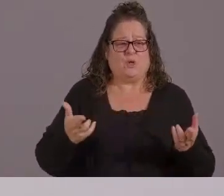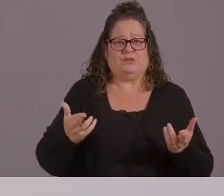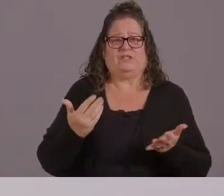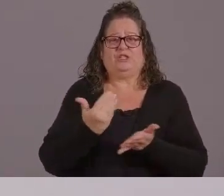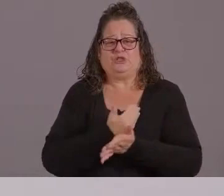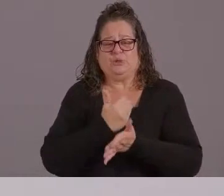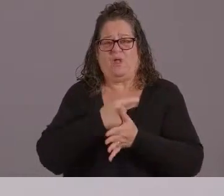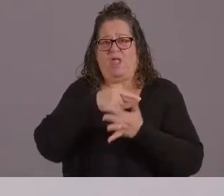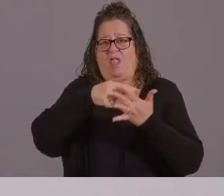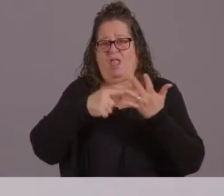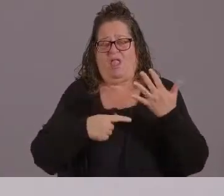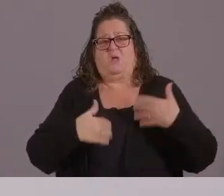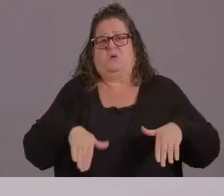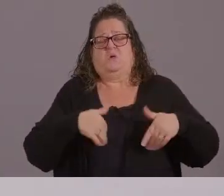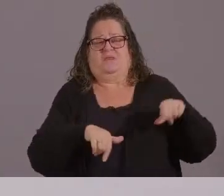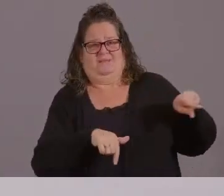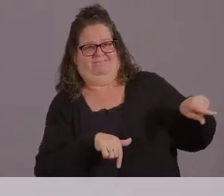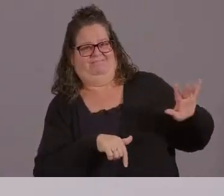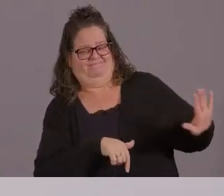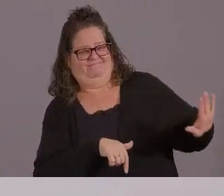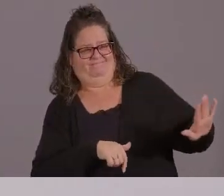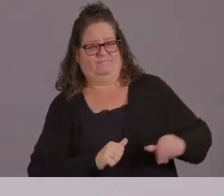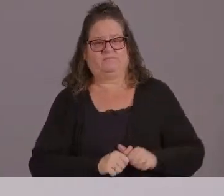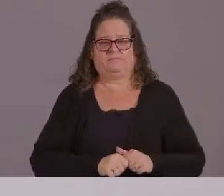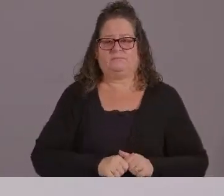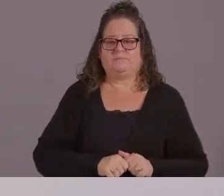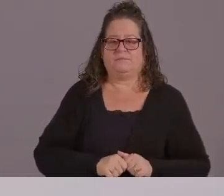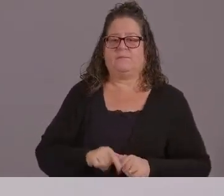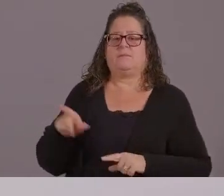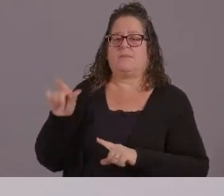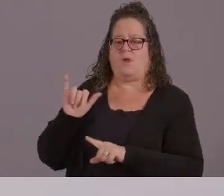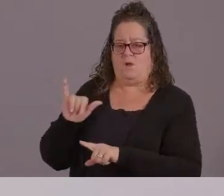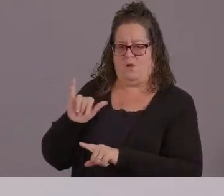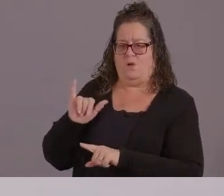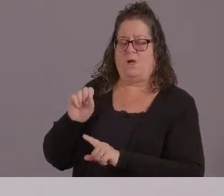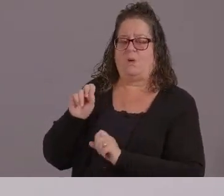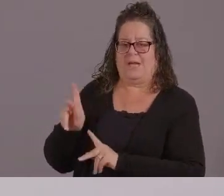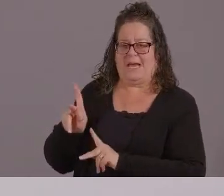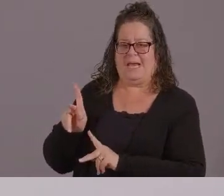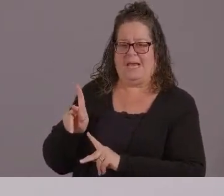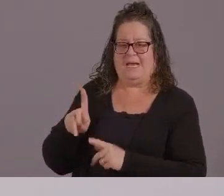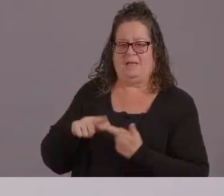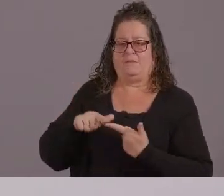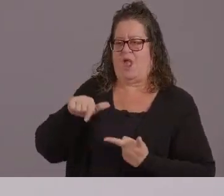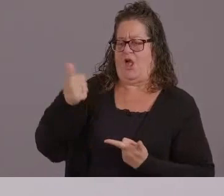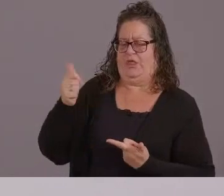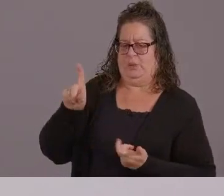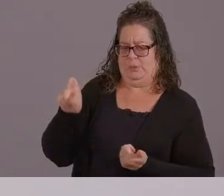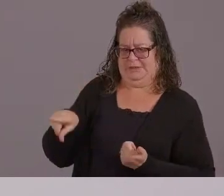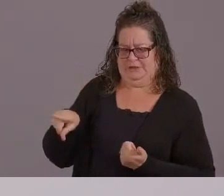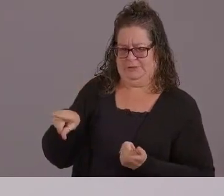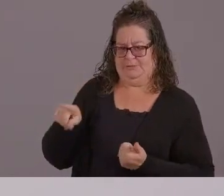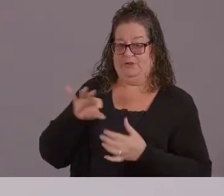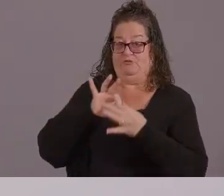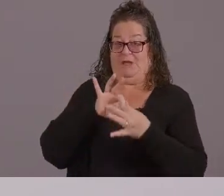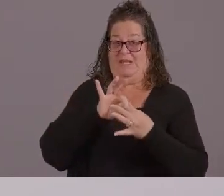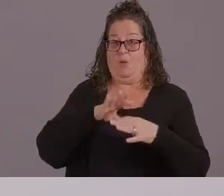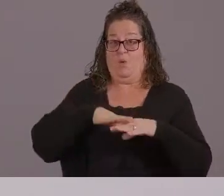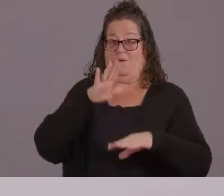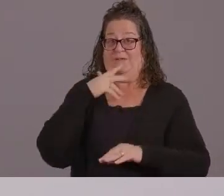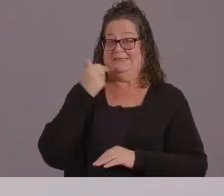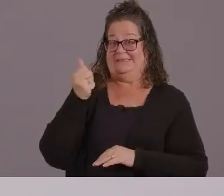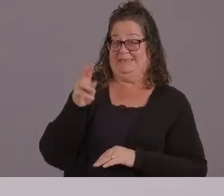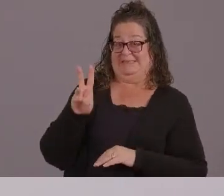Okay, and on a different note, given that recent opening to the 16 plus population, is he planning to offer more accommodations to people